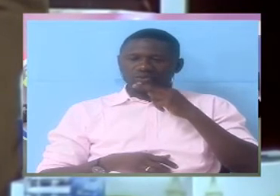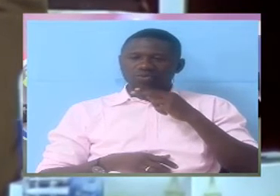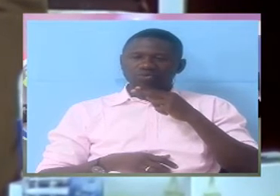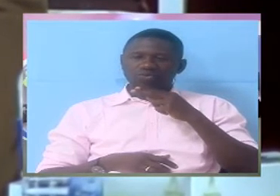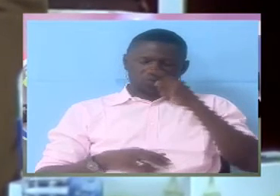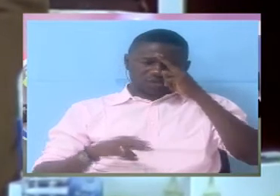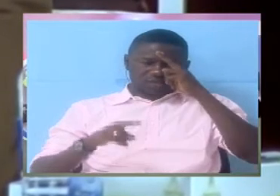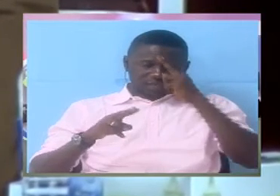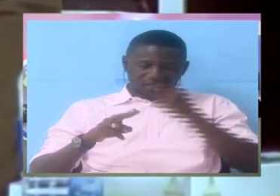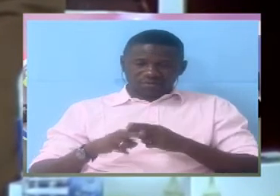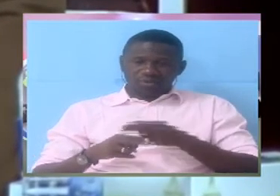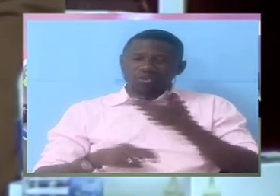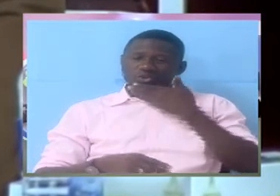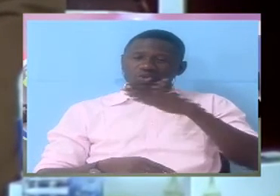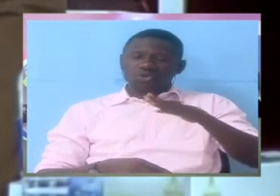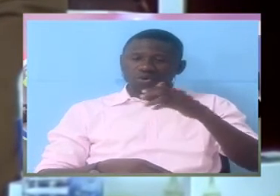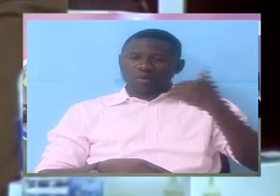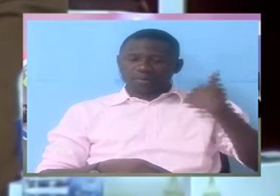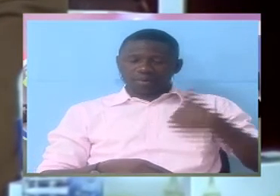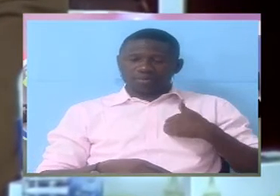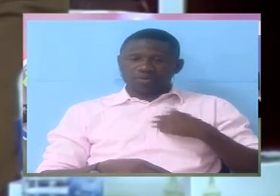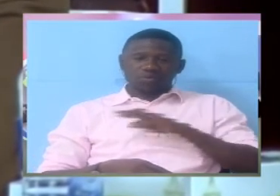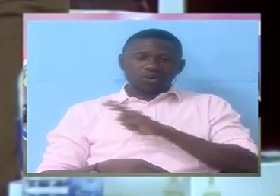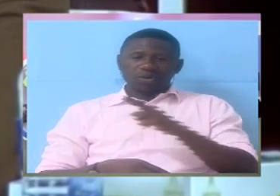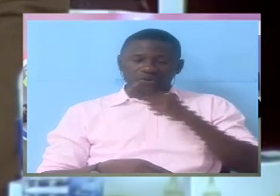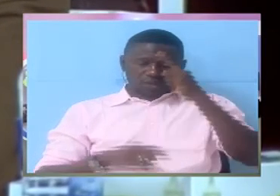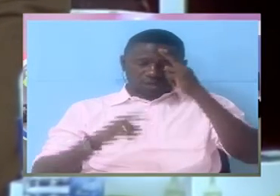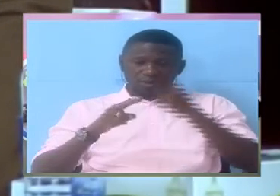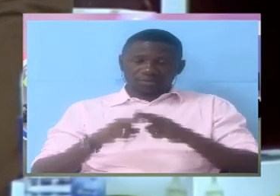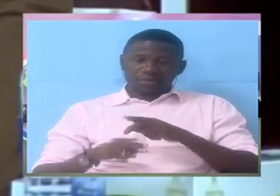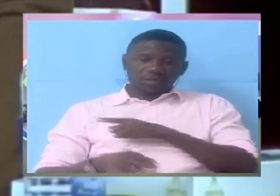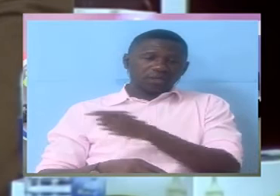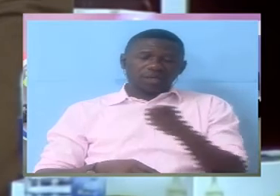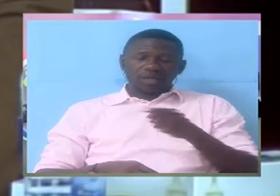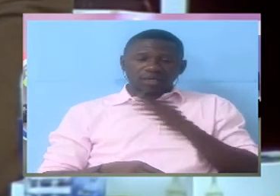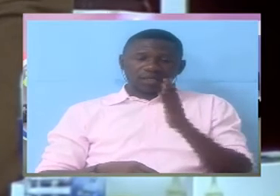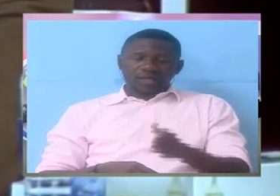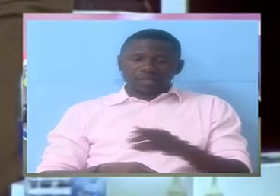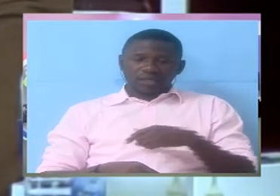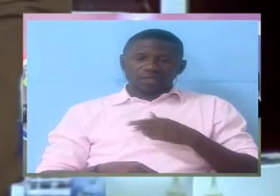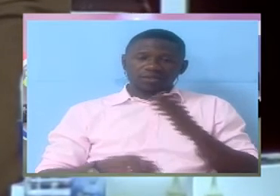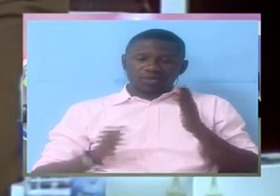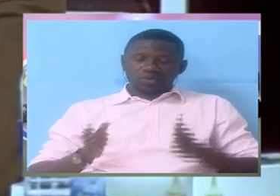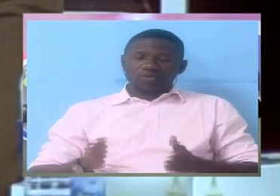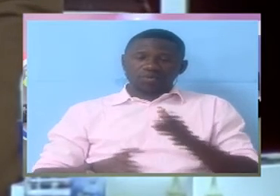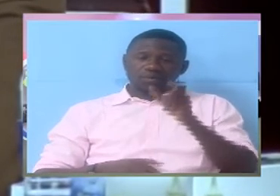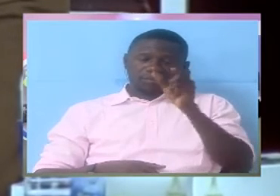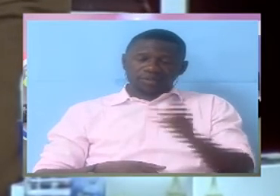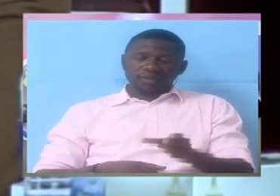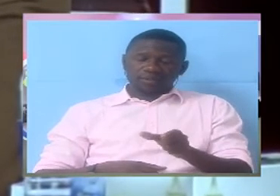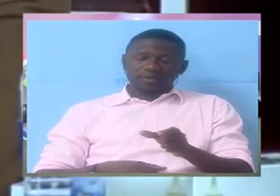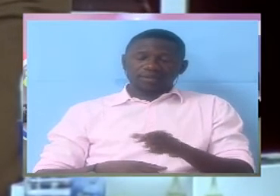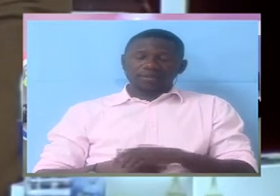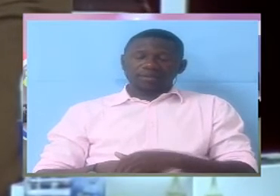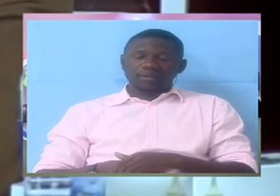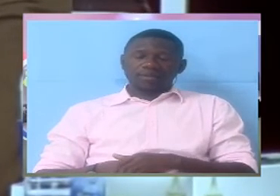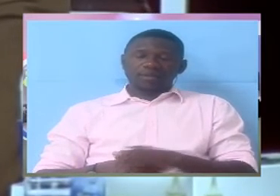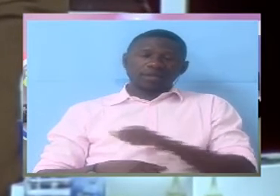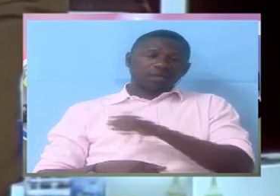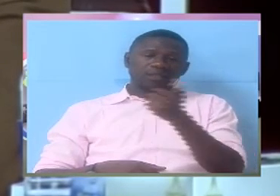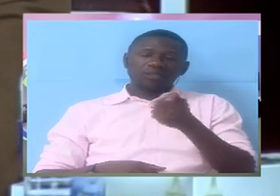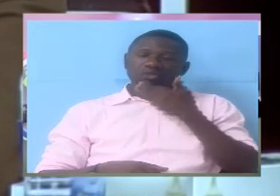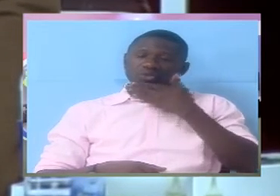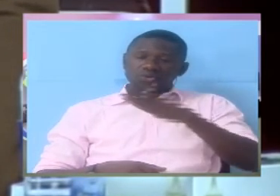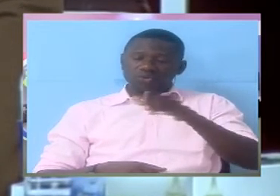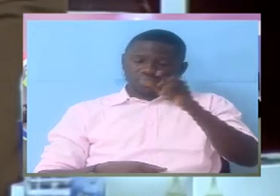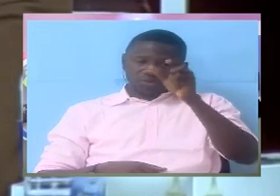people without them respecting their rights as human beings? And these youngsters